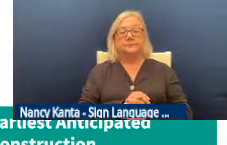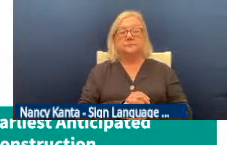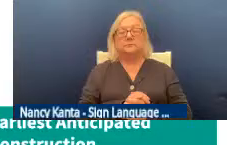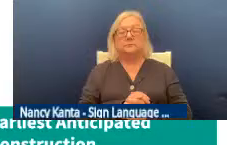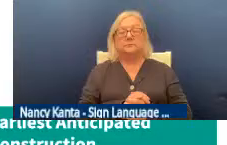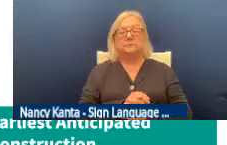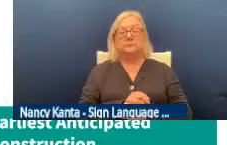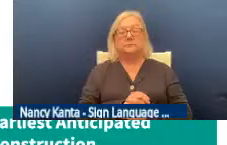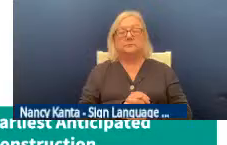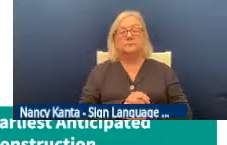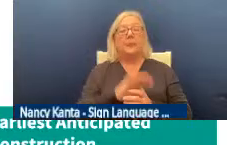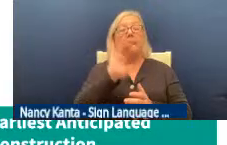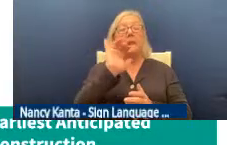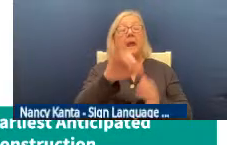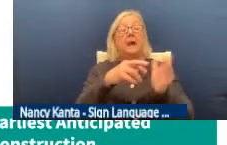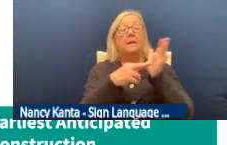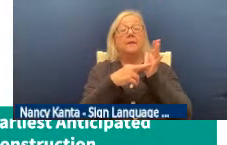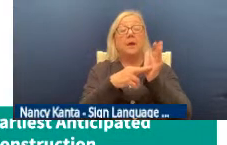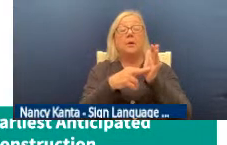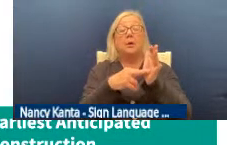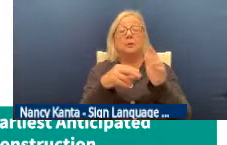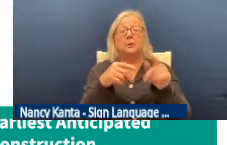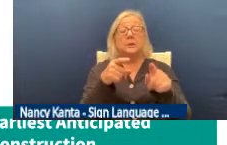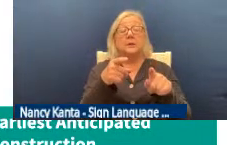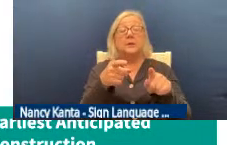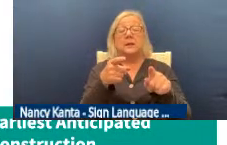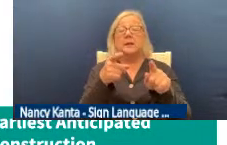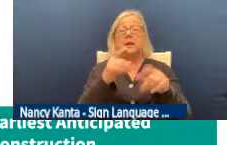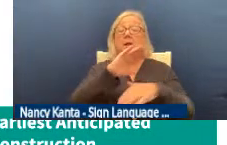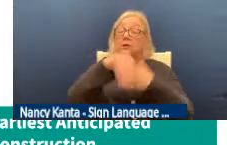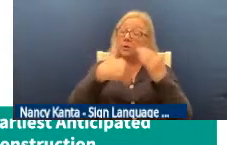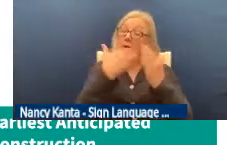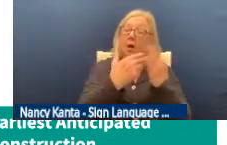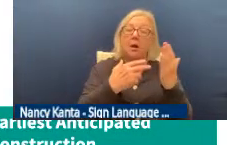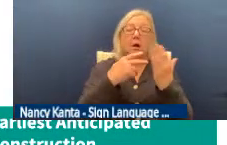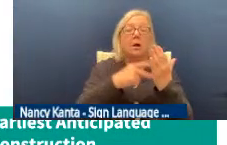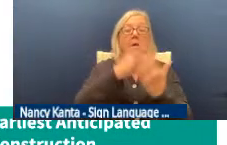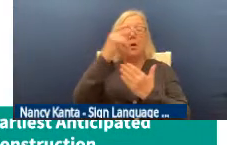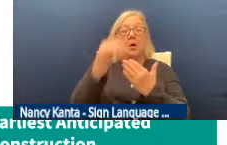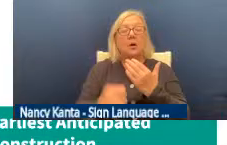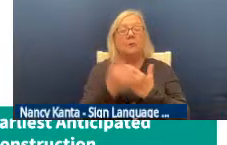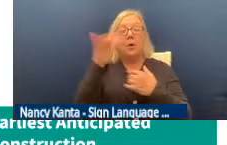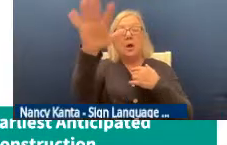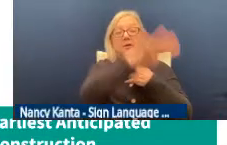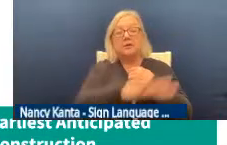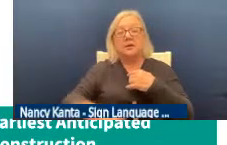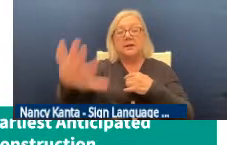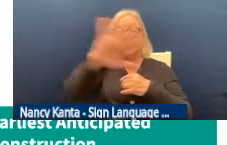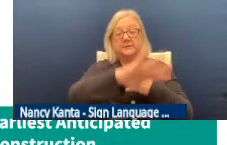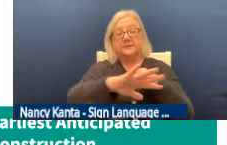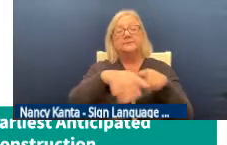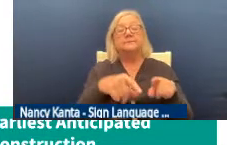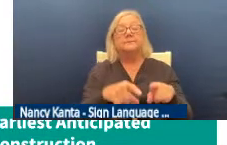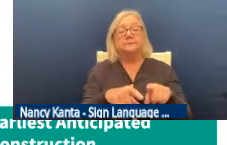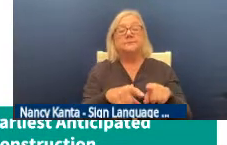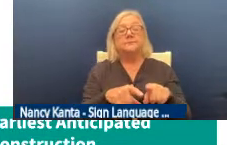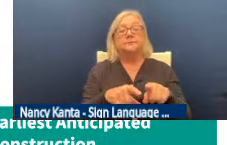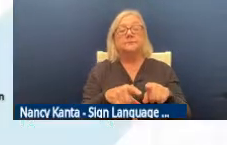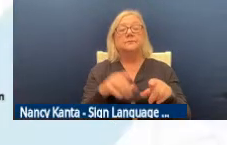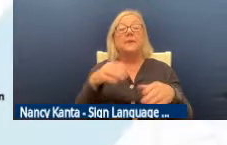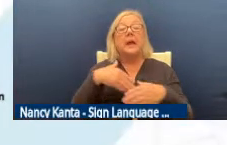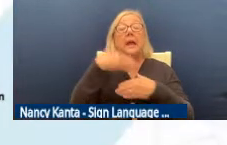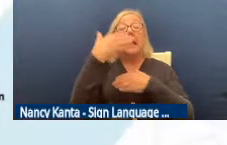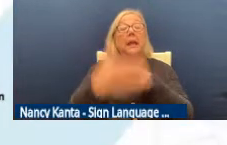That represents essentially all of the program projects through the area. And I'm looking for, I think the next slide might